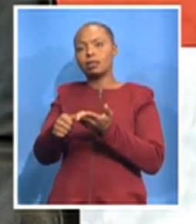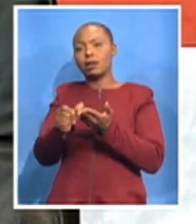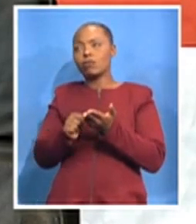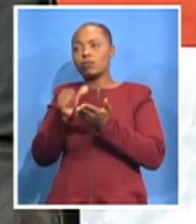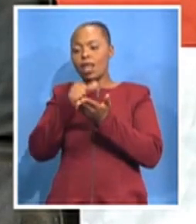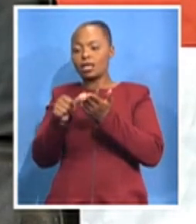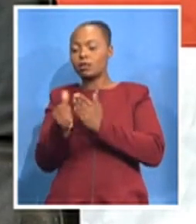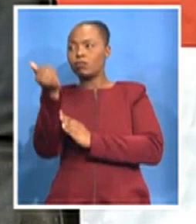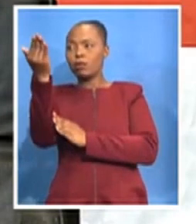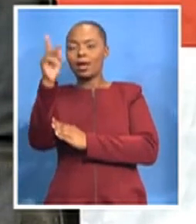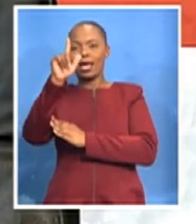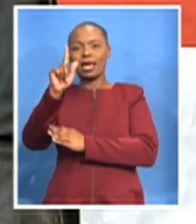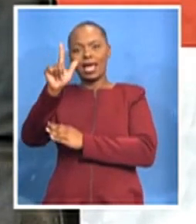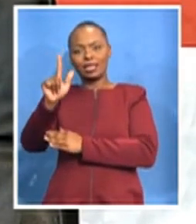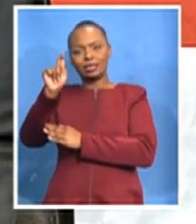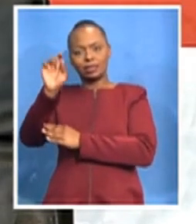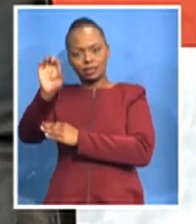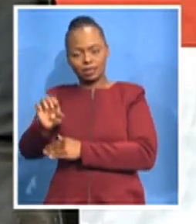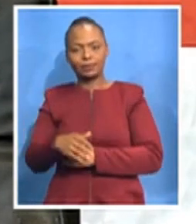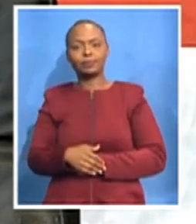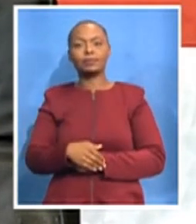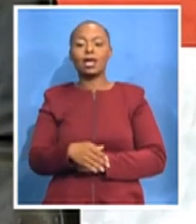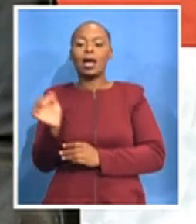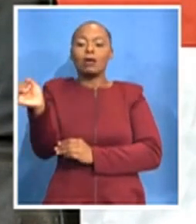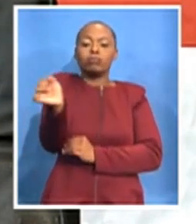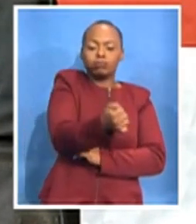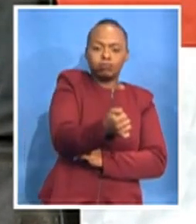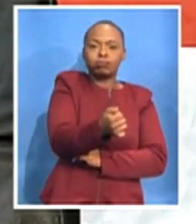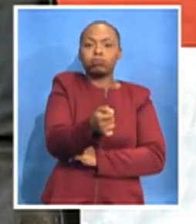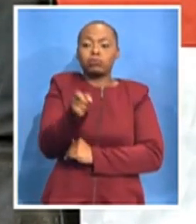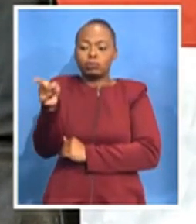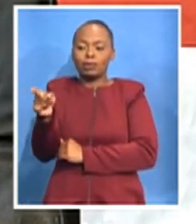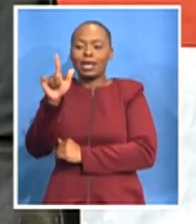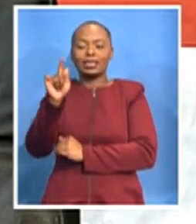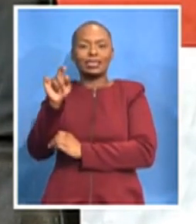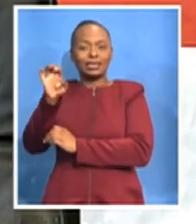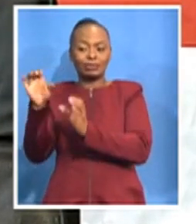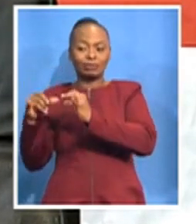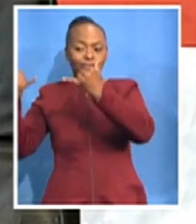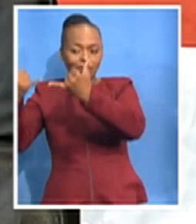were appointing LTE for an estimated amount of